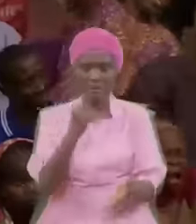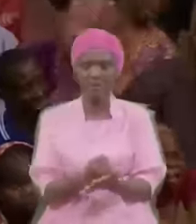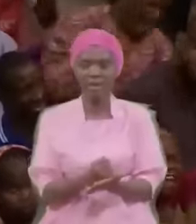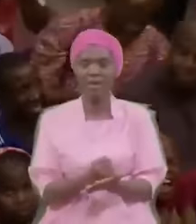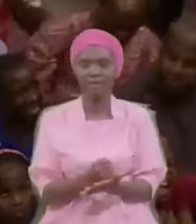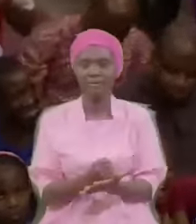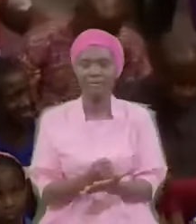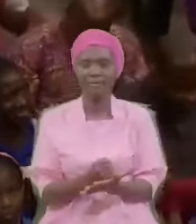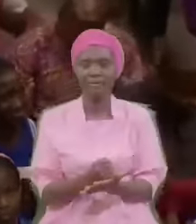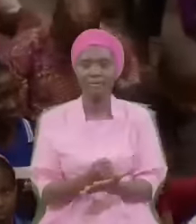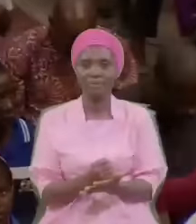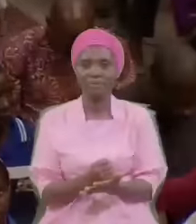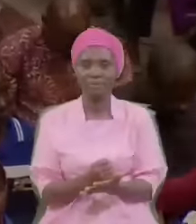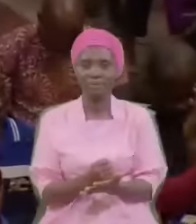name.